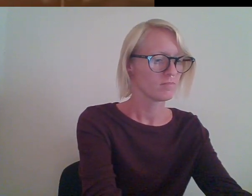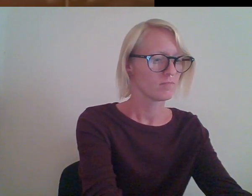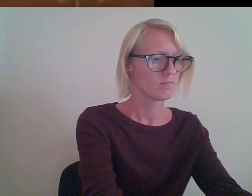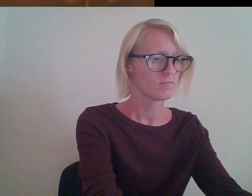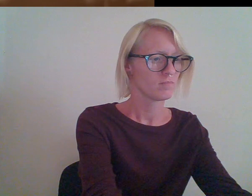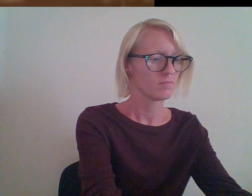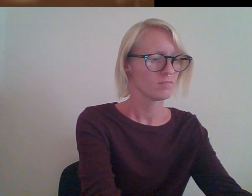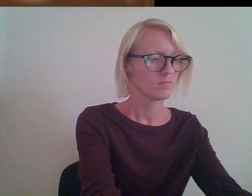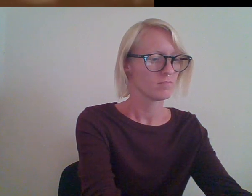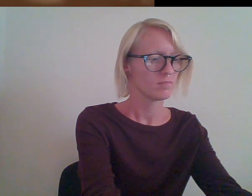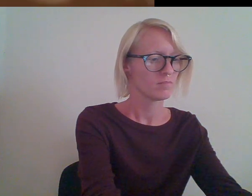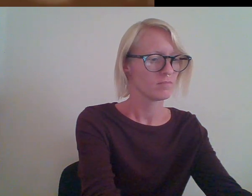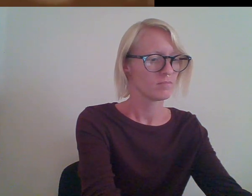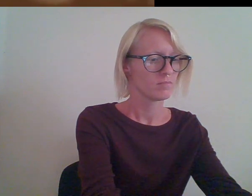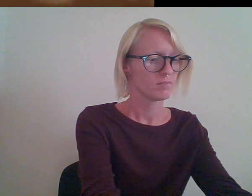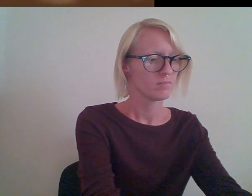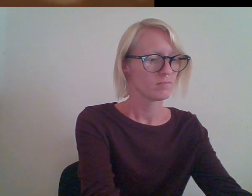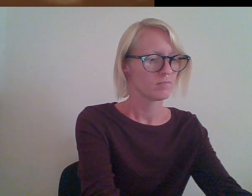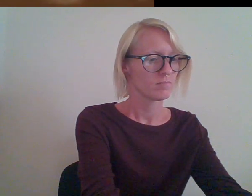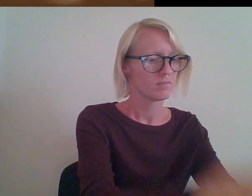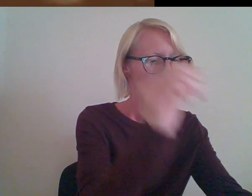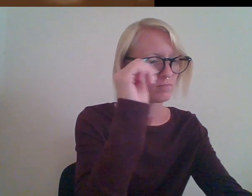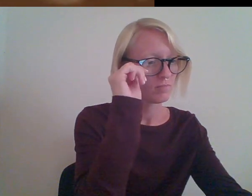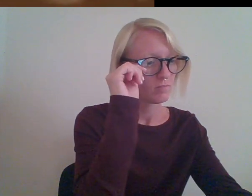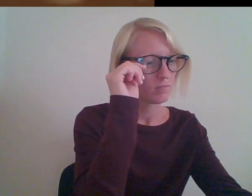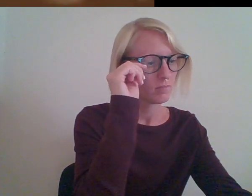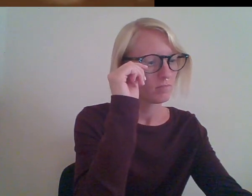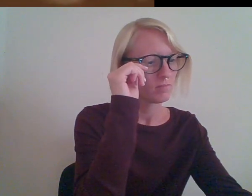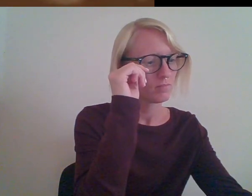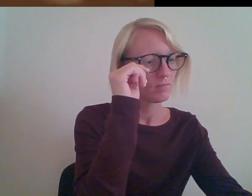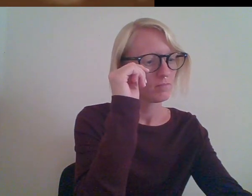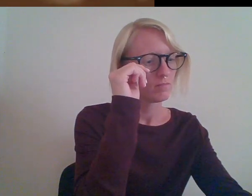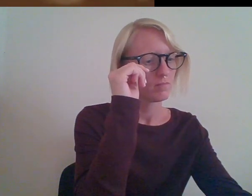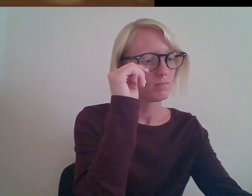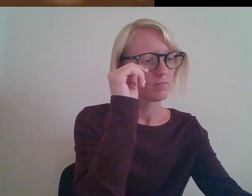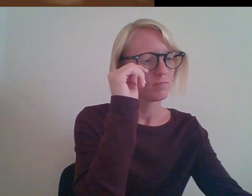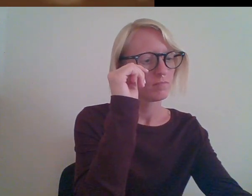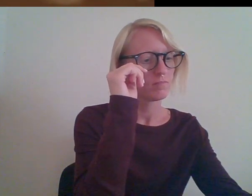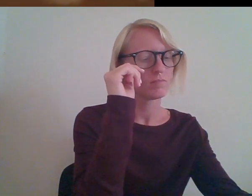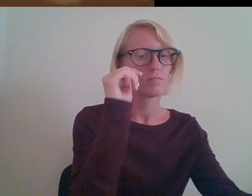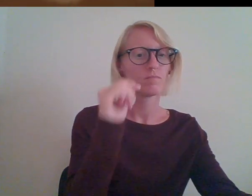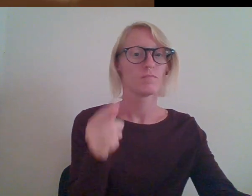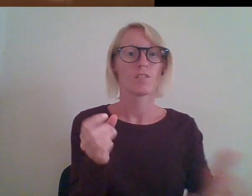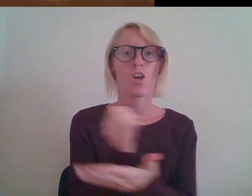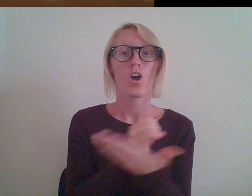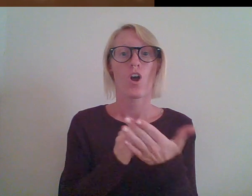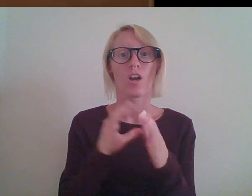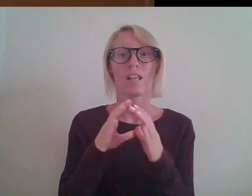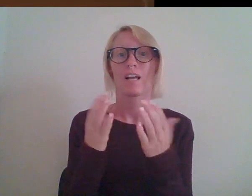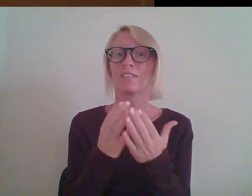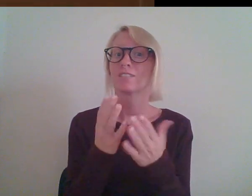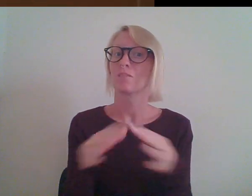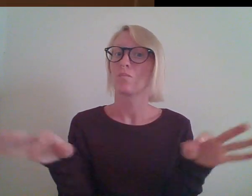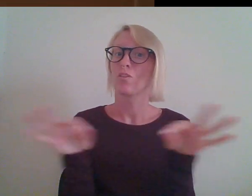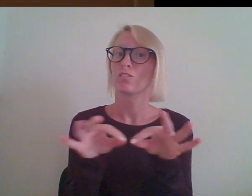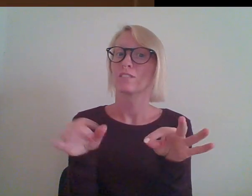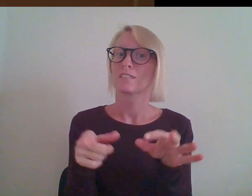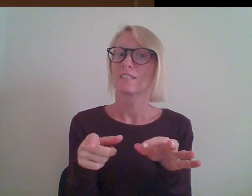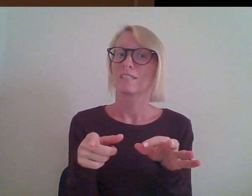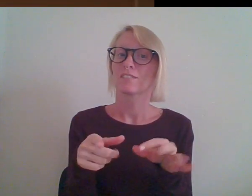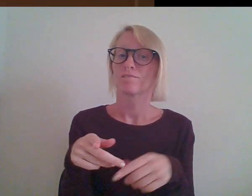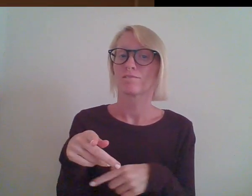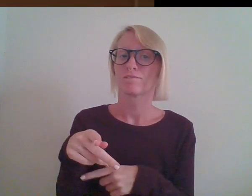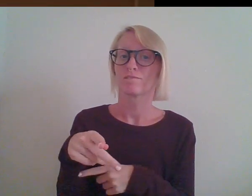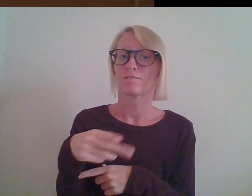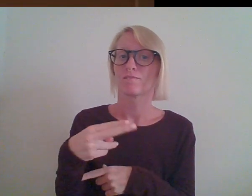Those are the colors of the rainbow. Now, if you're in an art class, that could be important. If you're taking physics and you're learning about the spectrum